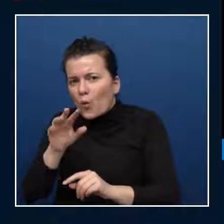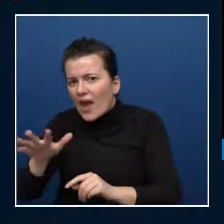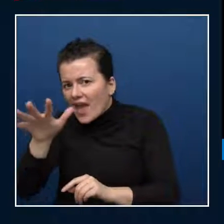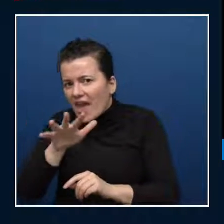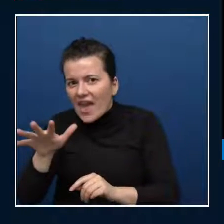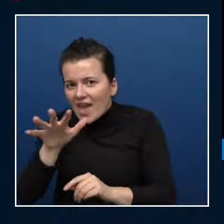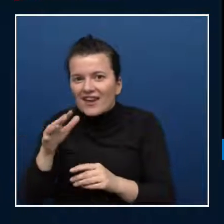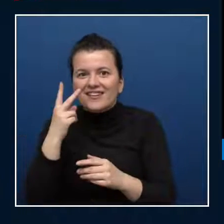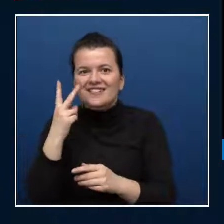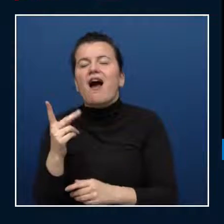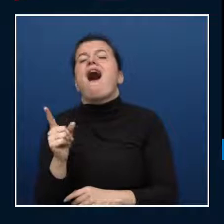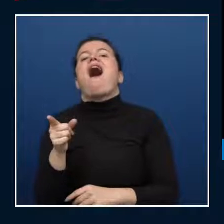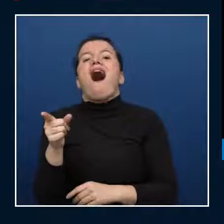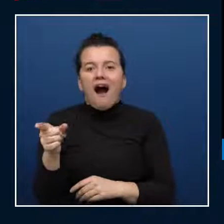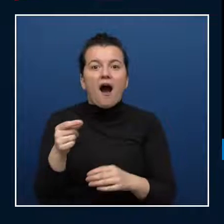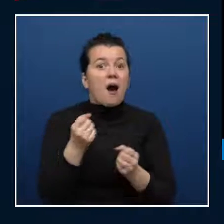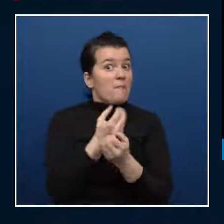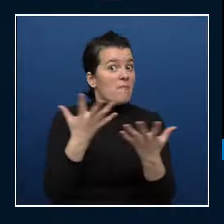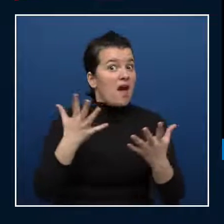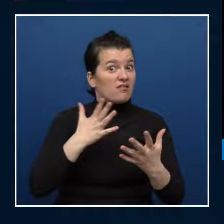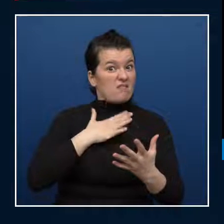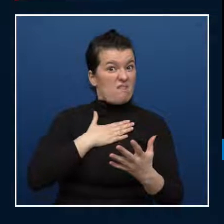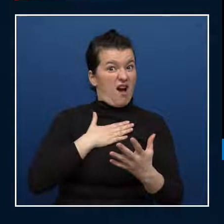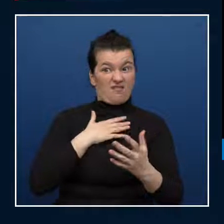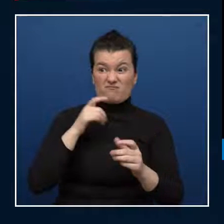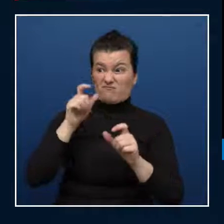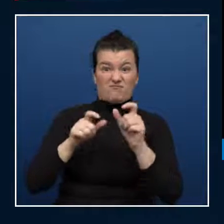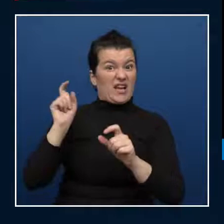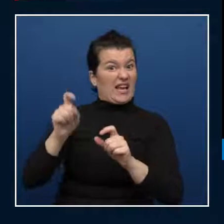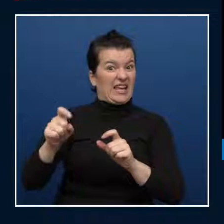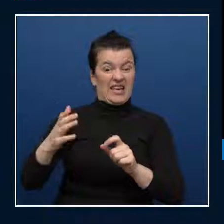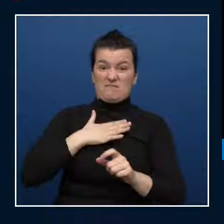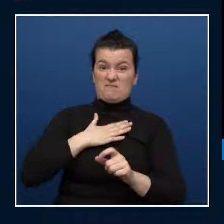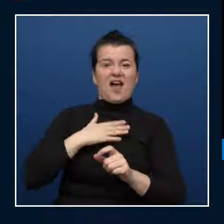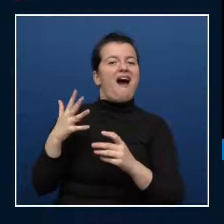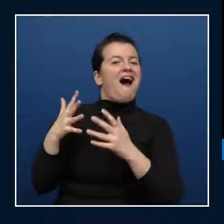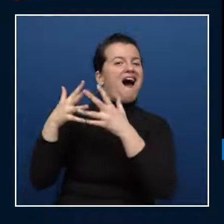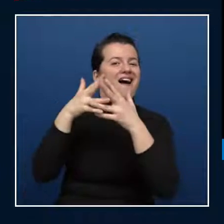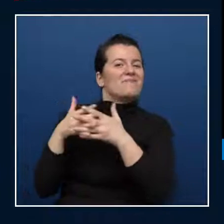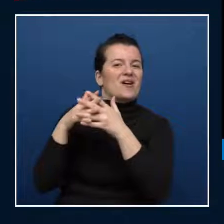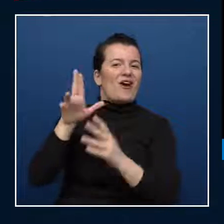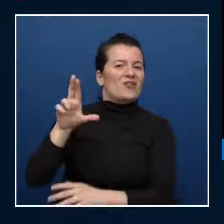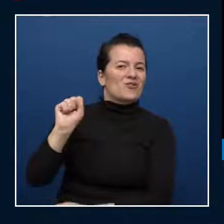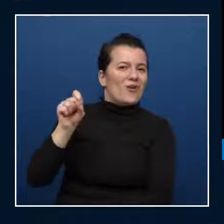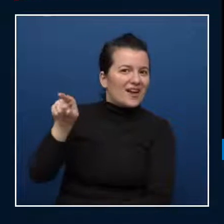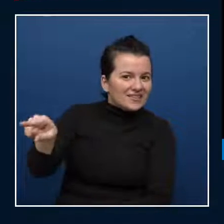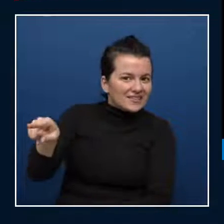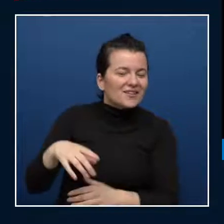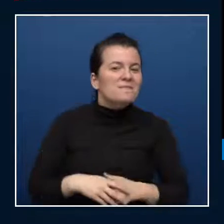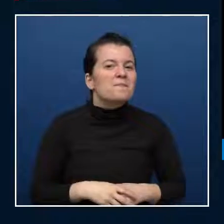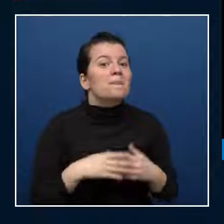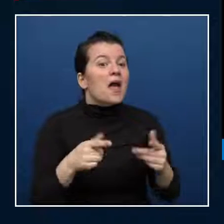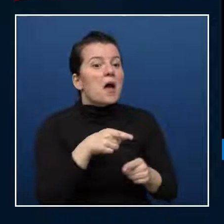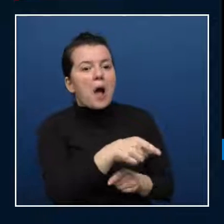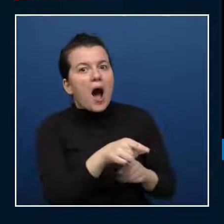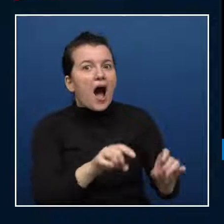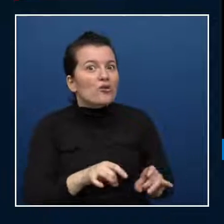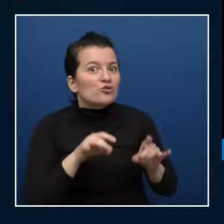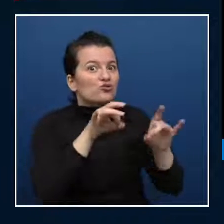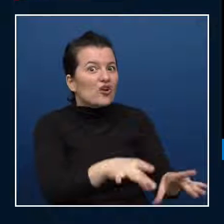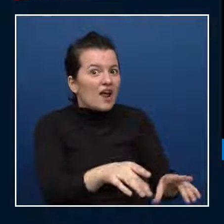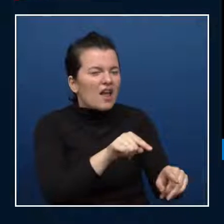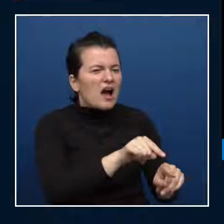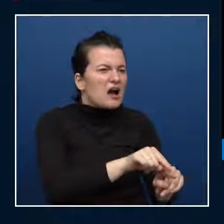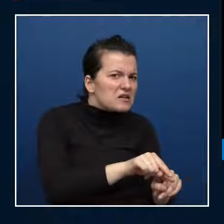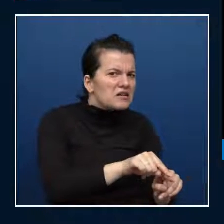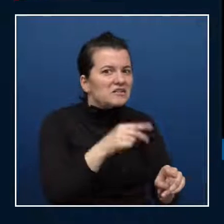my website are based in the US. And we'll see that there's maybe no one in the Australia, so I could maybe do away with that endpoint.